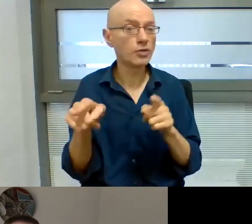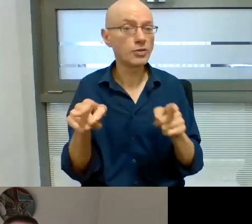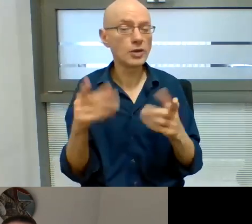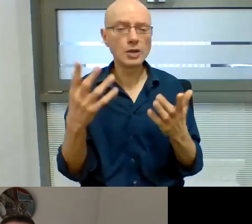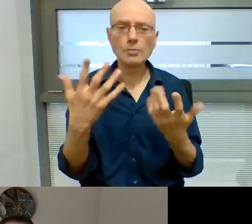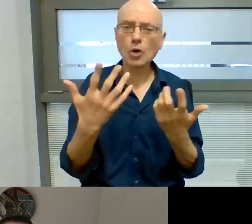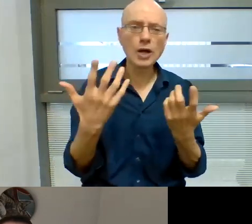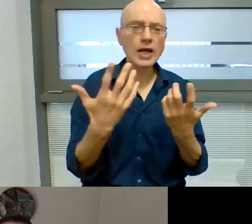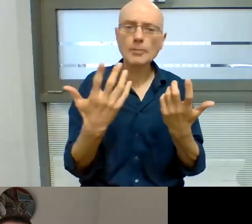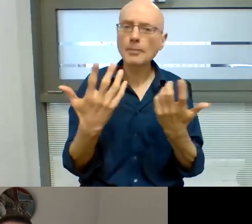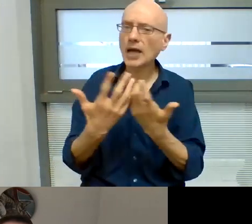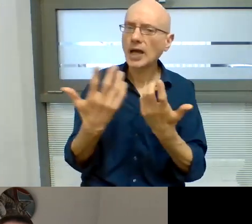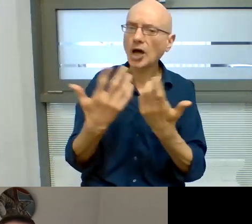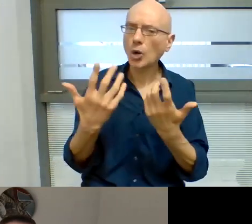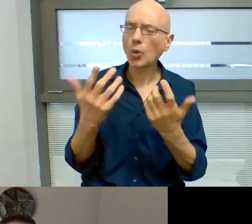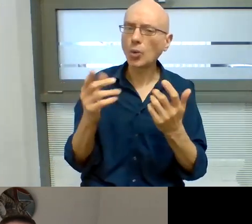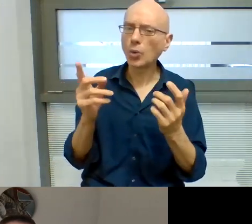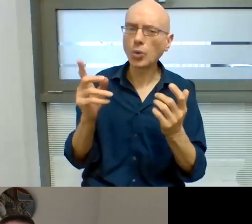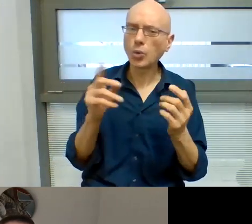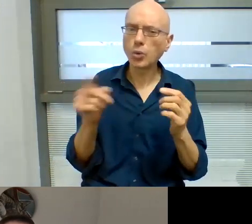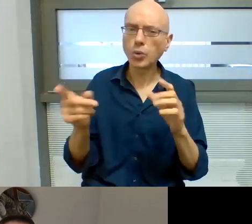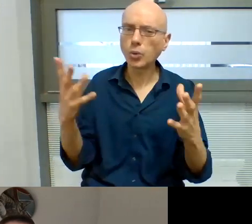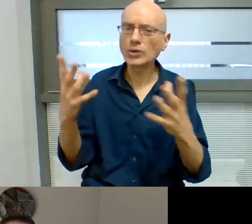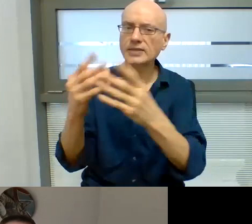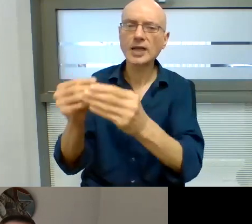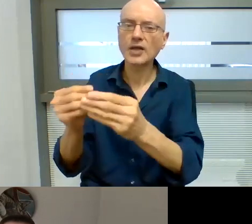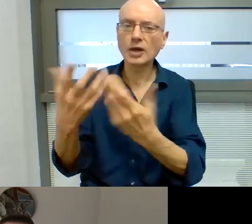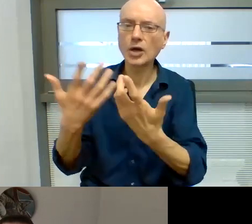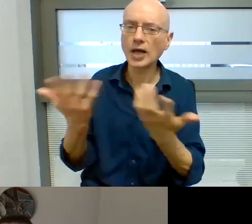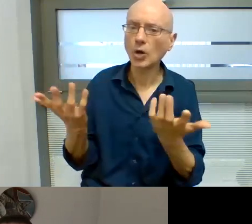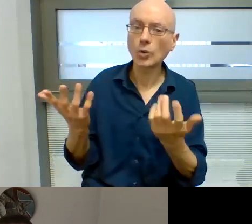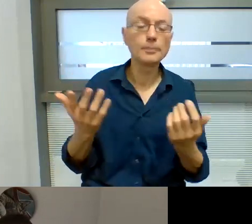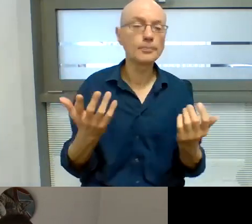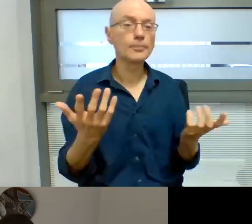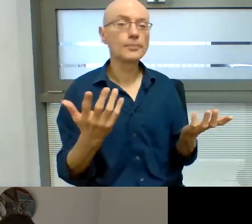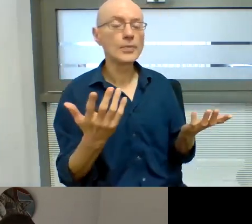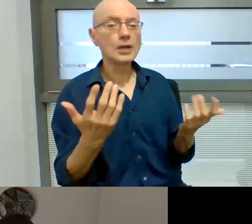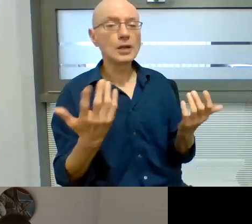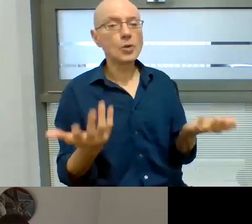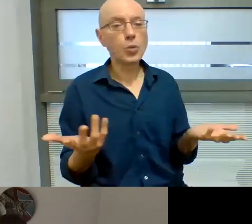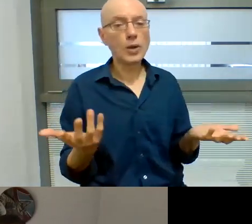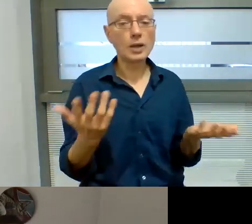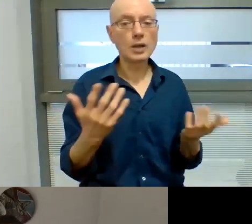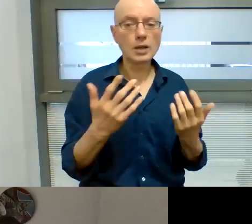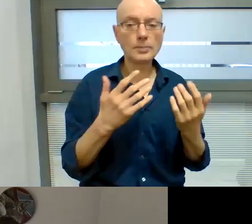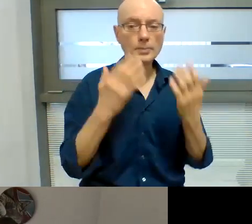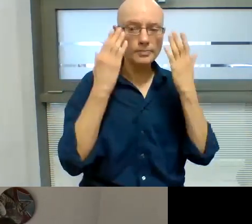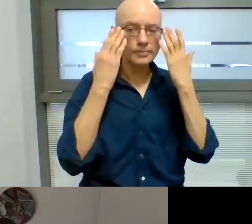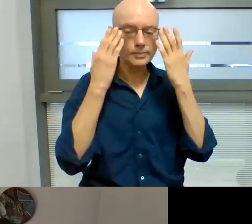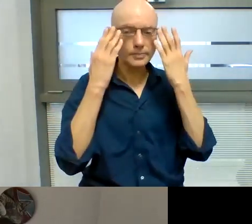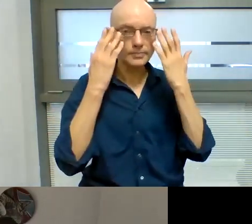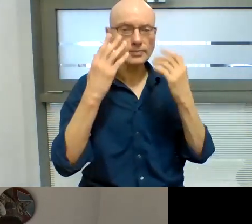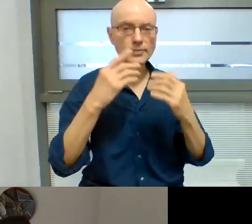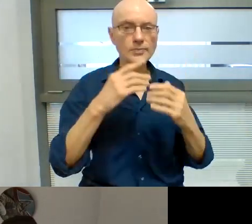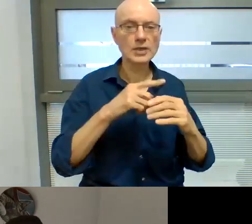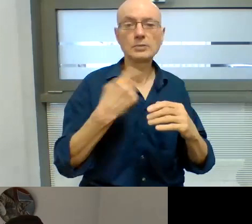you bring one of those? How did you bring those worlds together, I suppose? Yeah, well, I kind of in